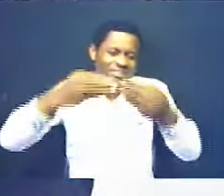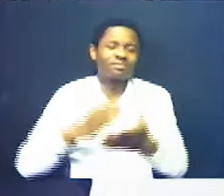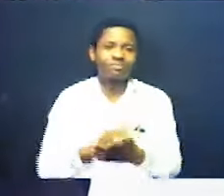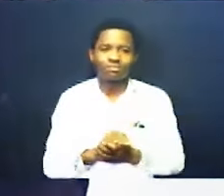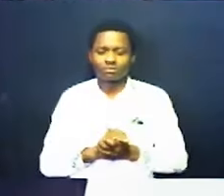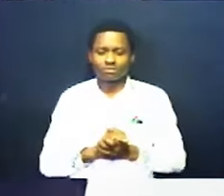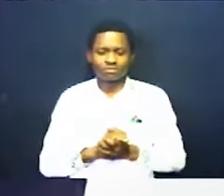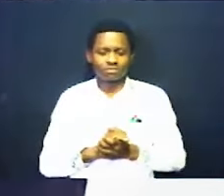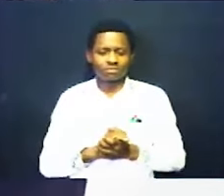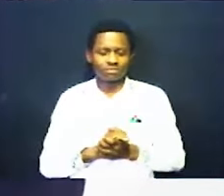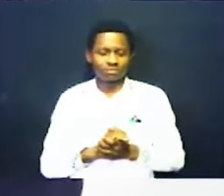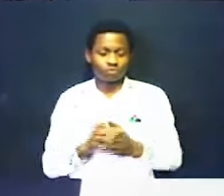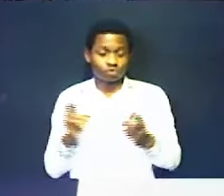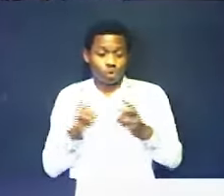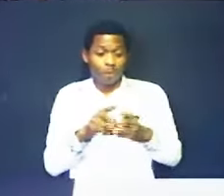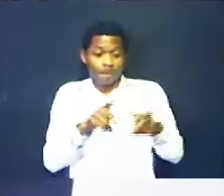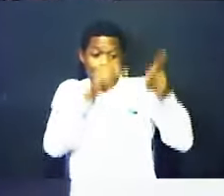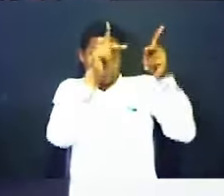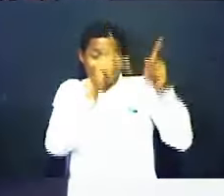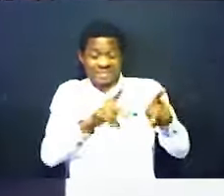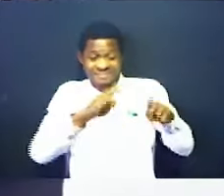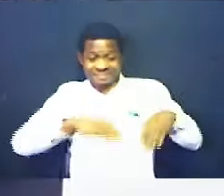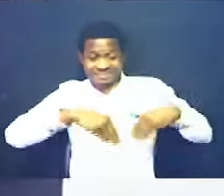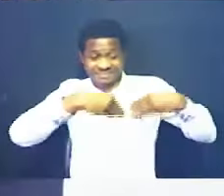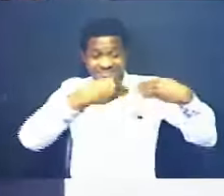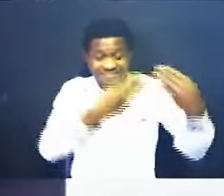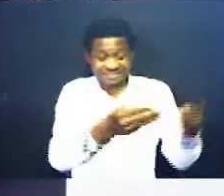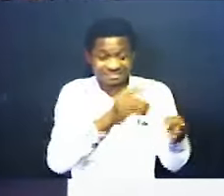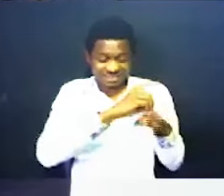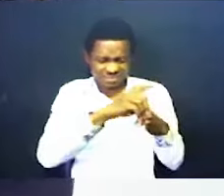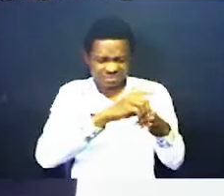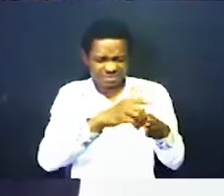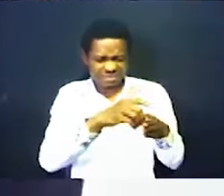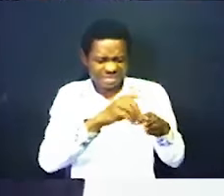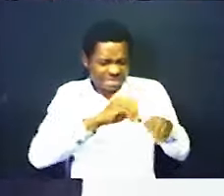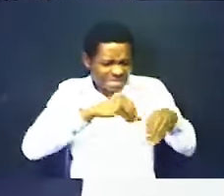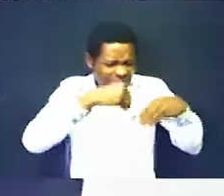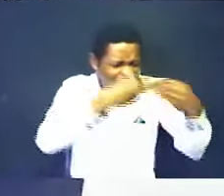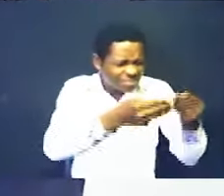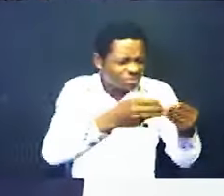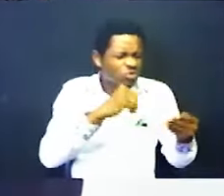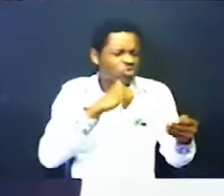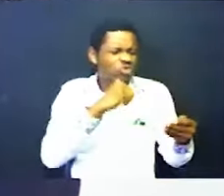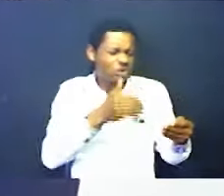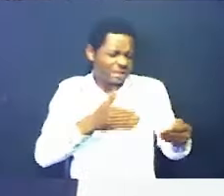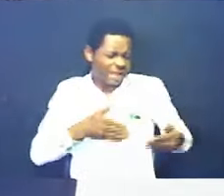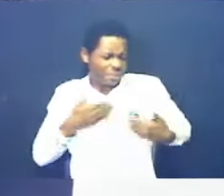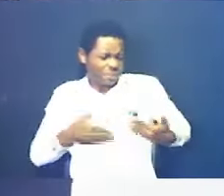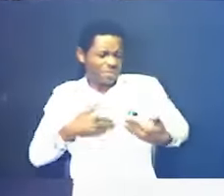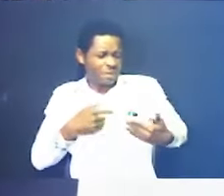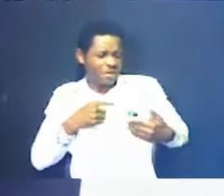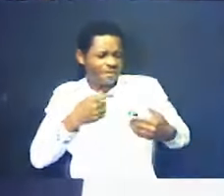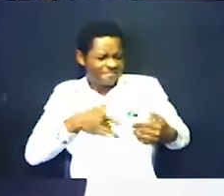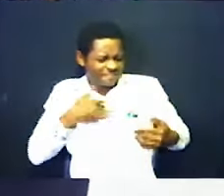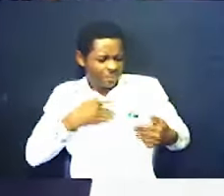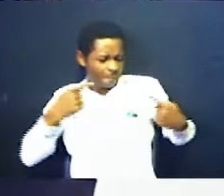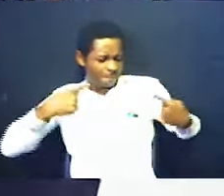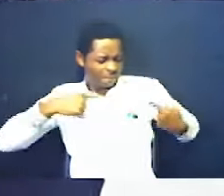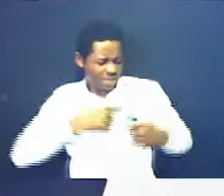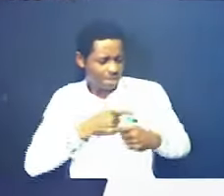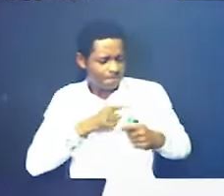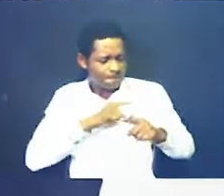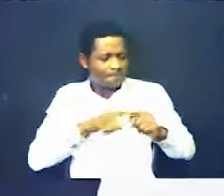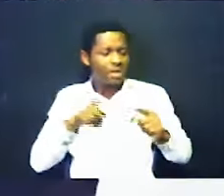biara sesei de enye yense enigide na mmum awreho de nanso akire no